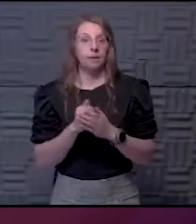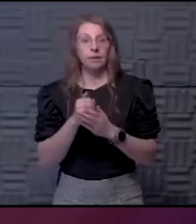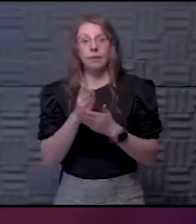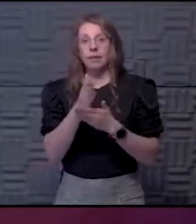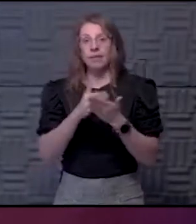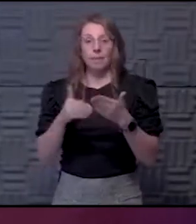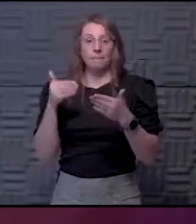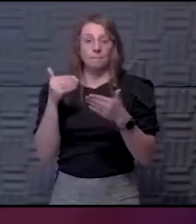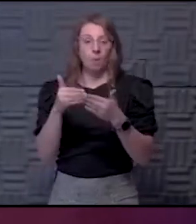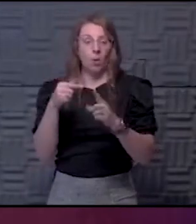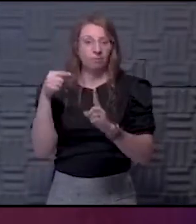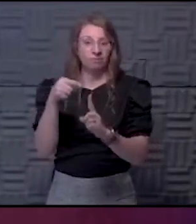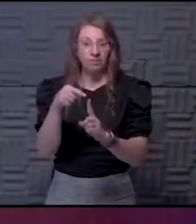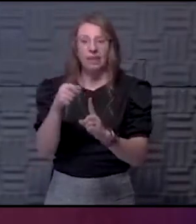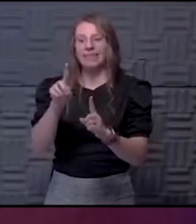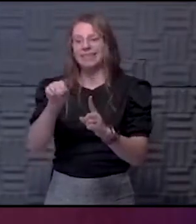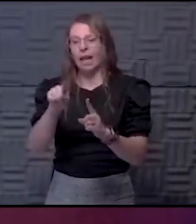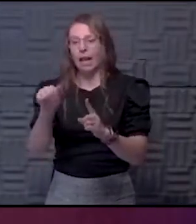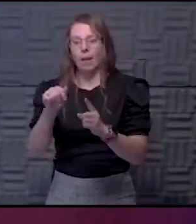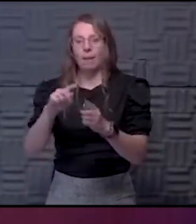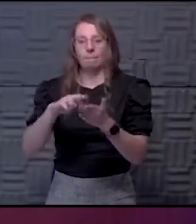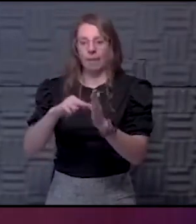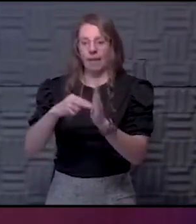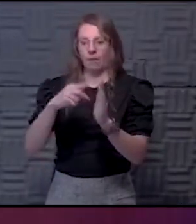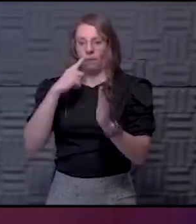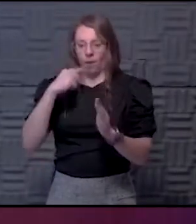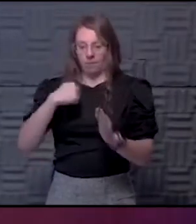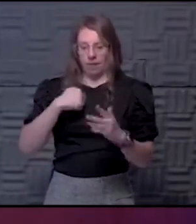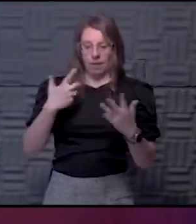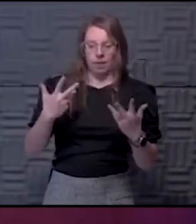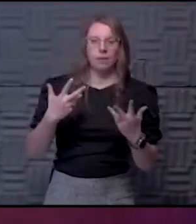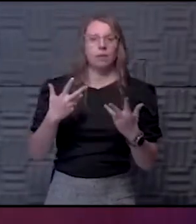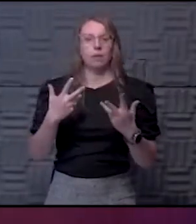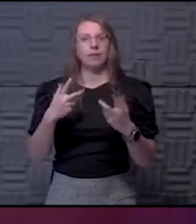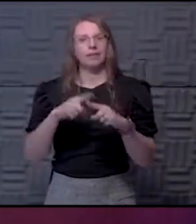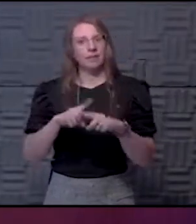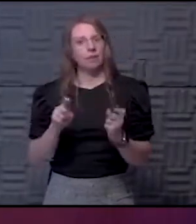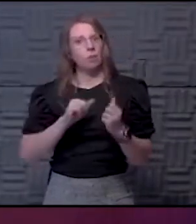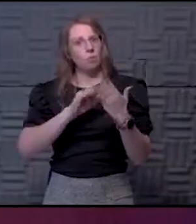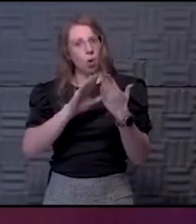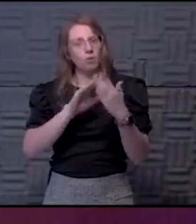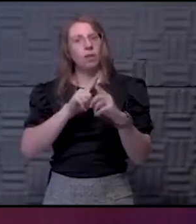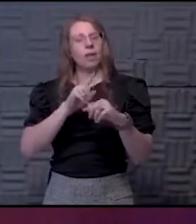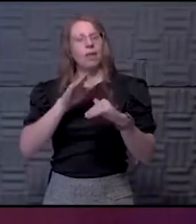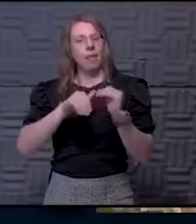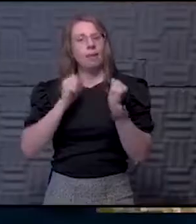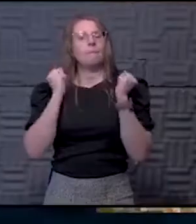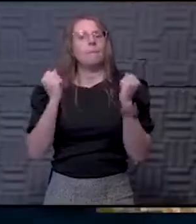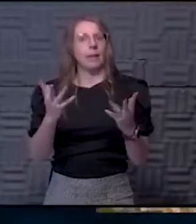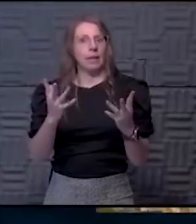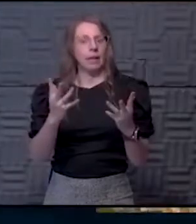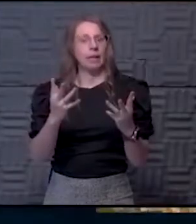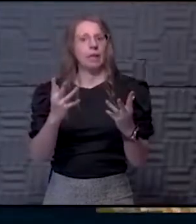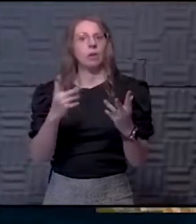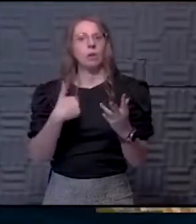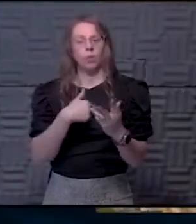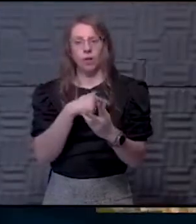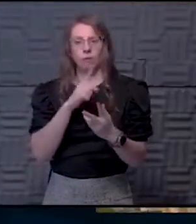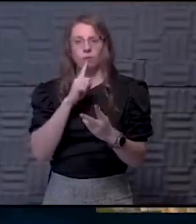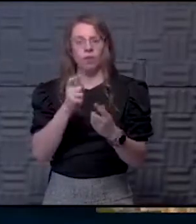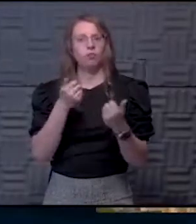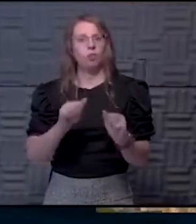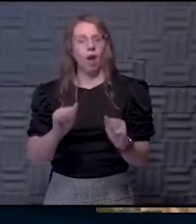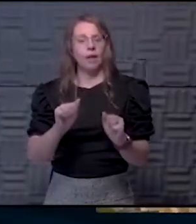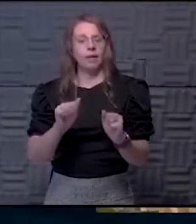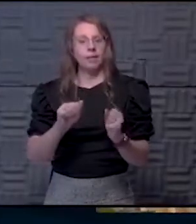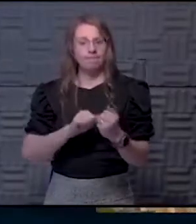bit of data around what does that mean to me. But it is a different approach, I think, than many as we come in and really try to make our